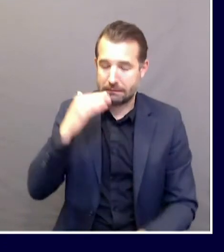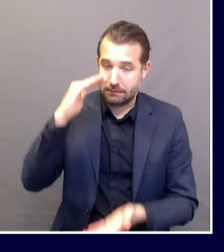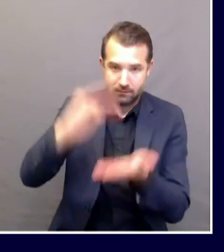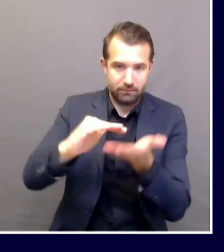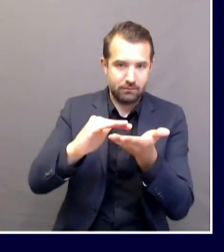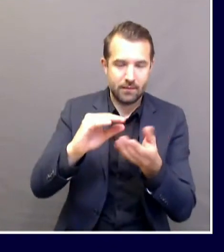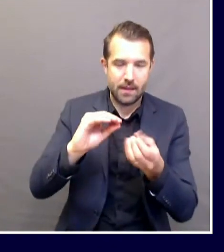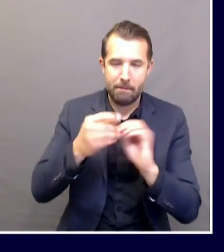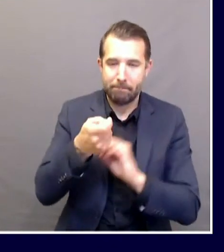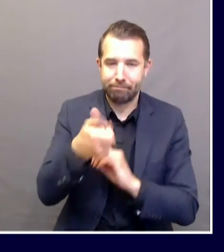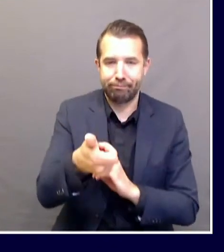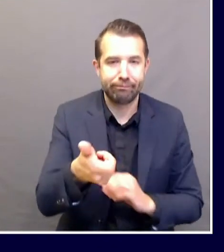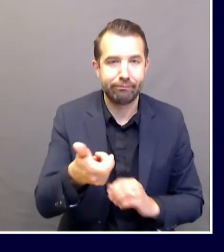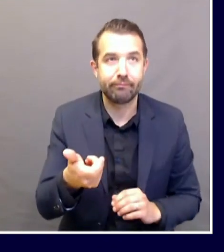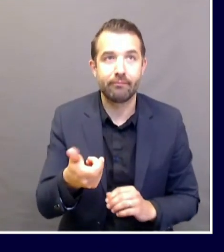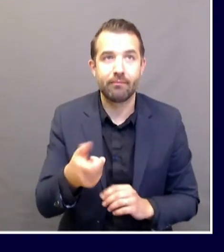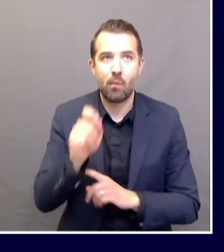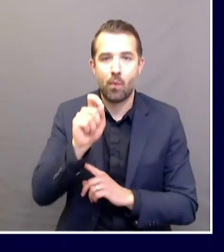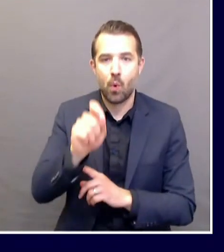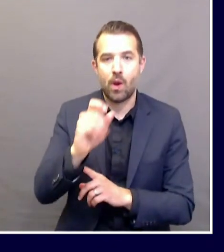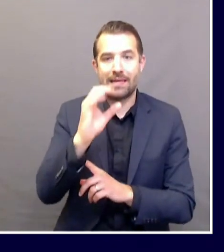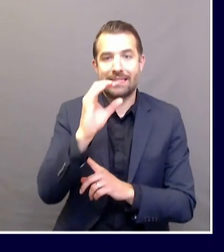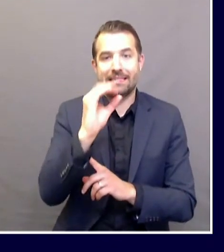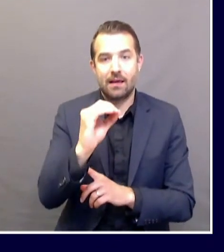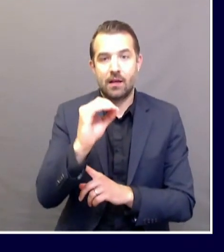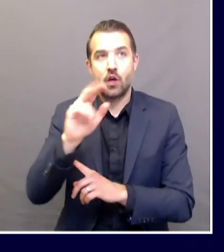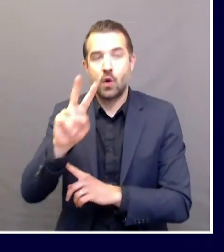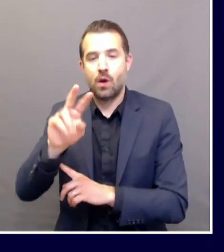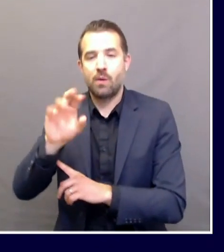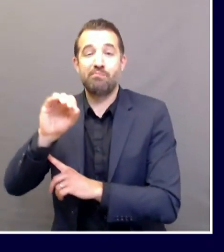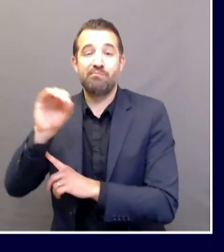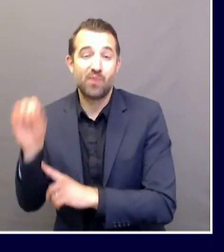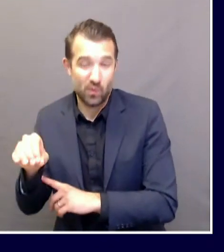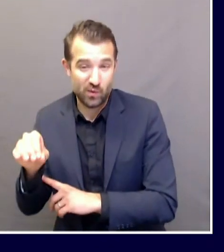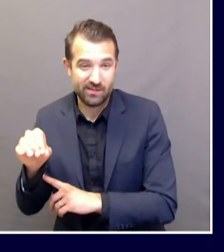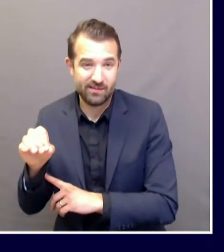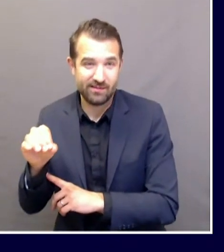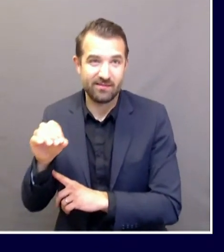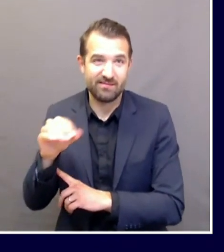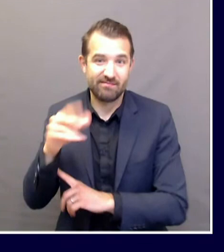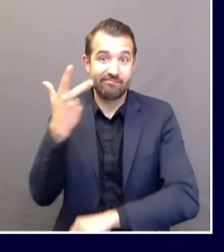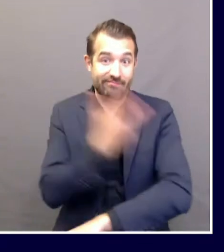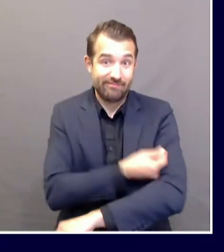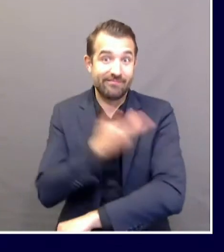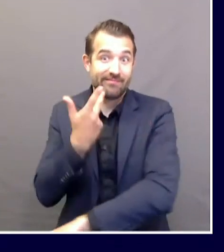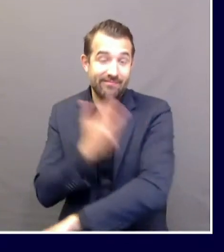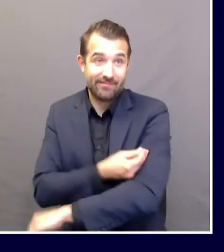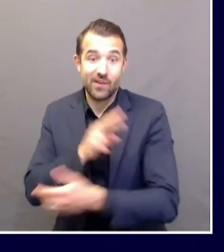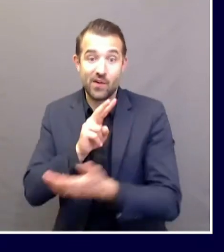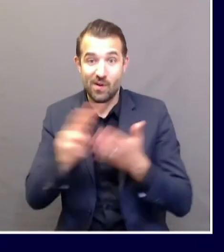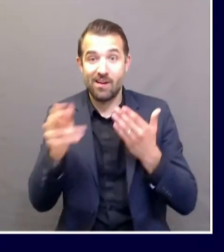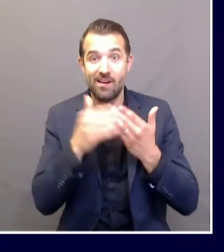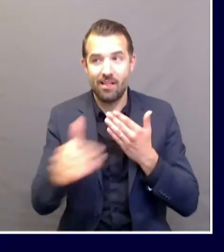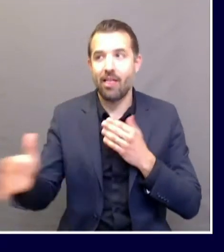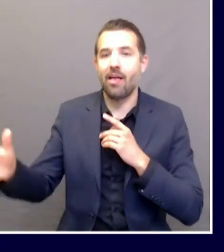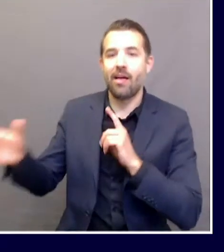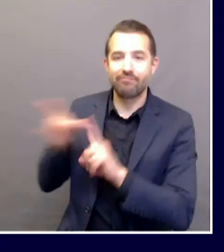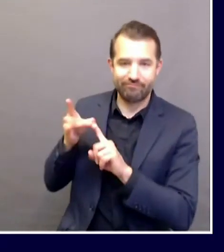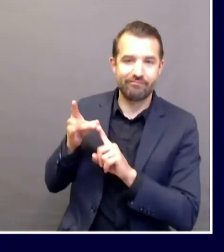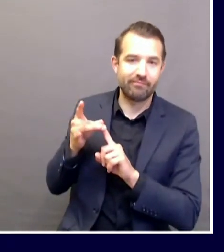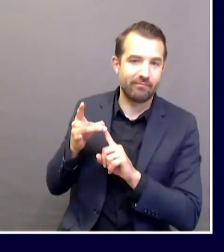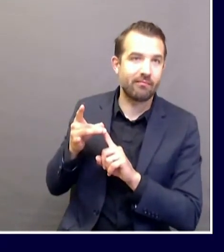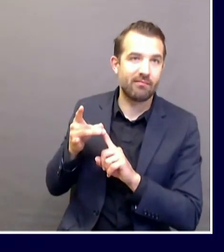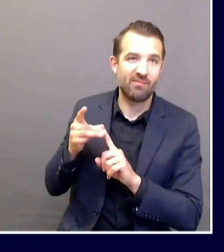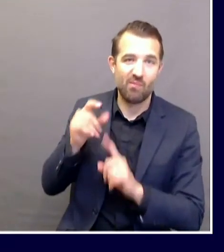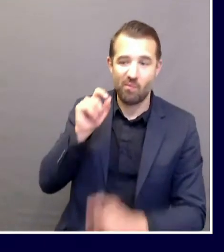someone who's fully vaccinated can be affected by COVID and diagnosed. But that's about where we are on the other side of that question,